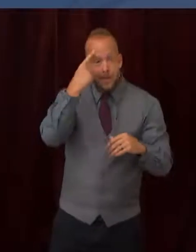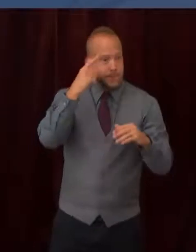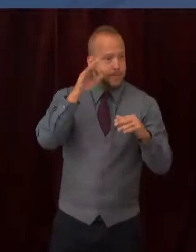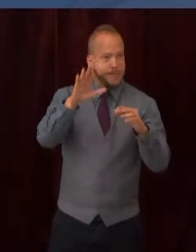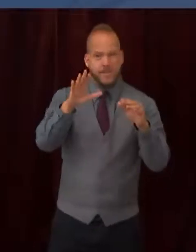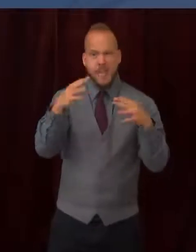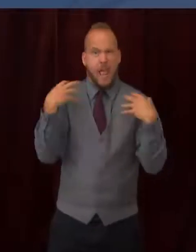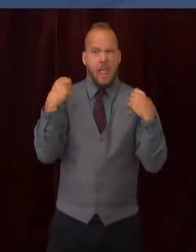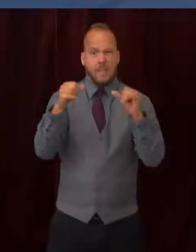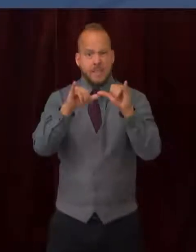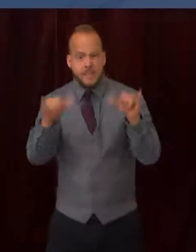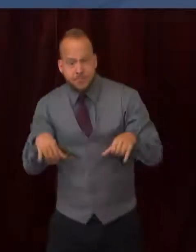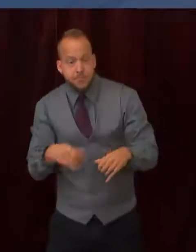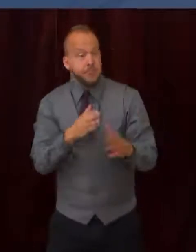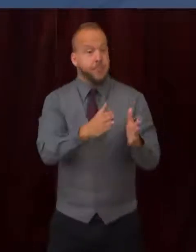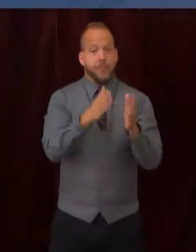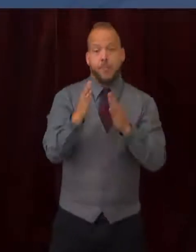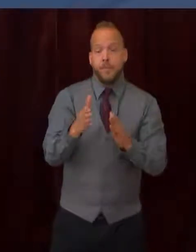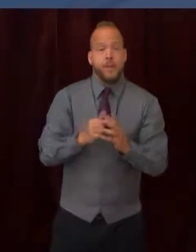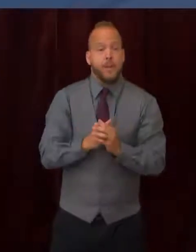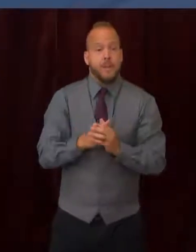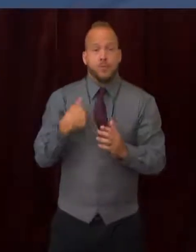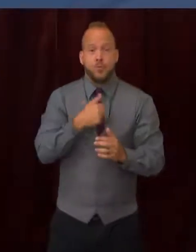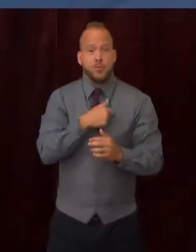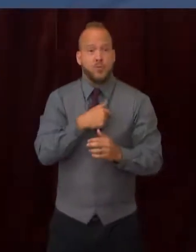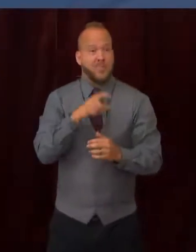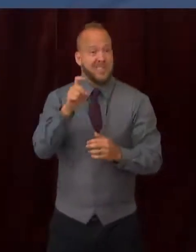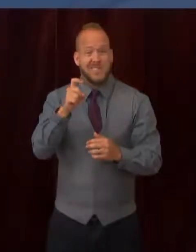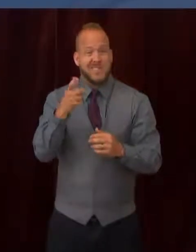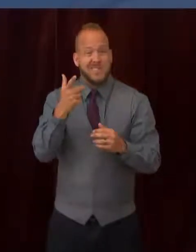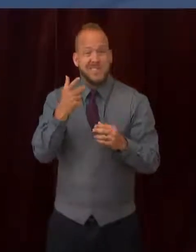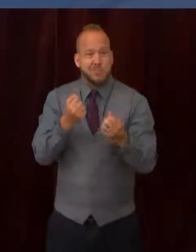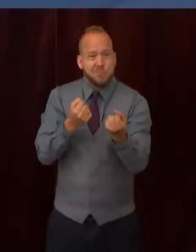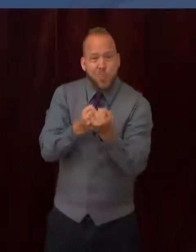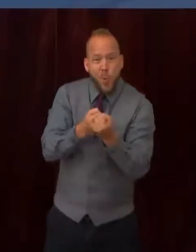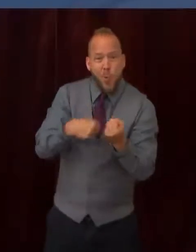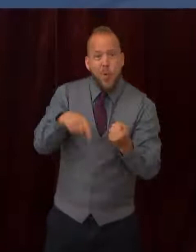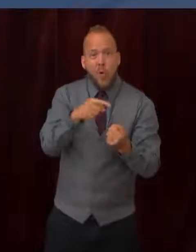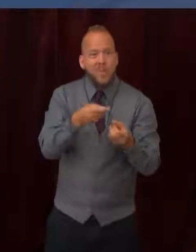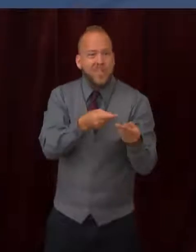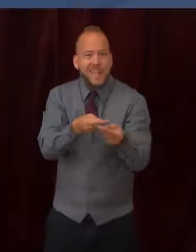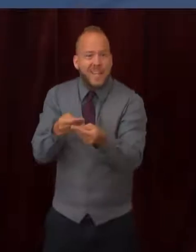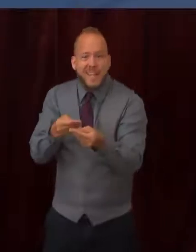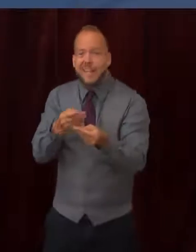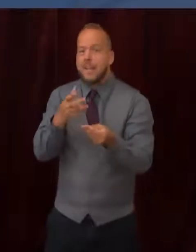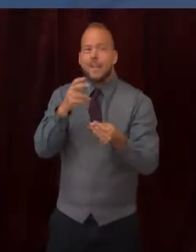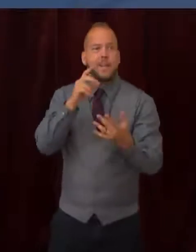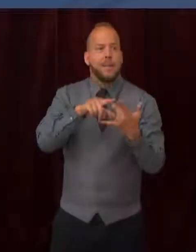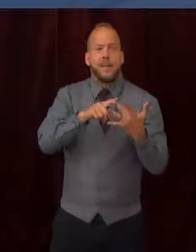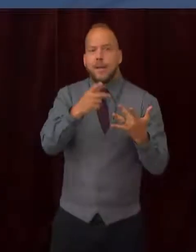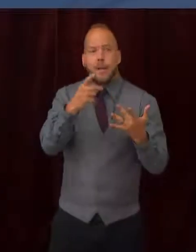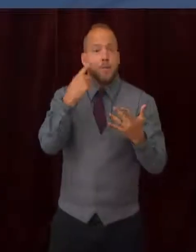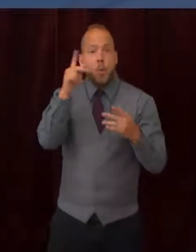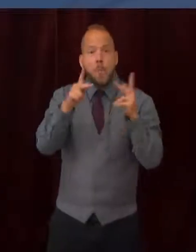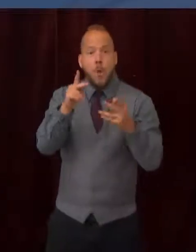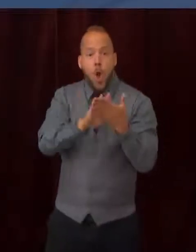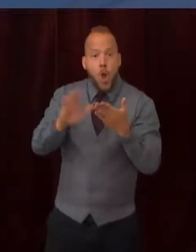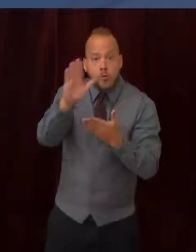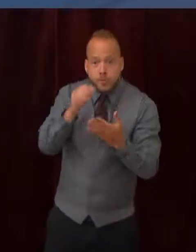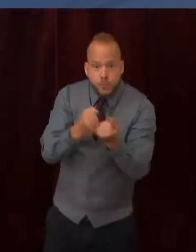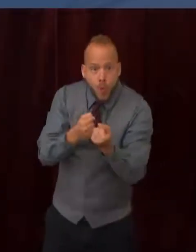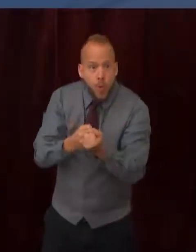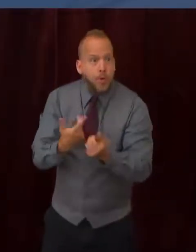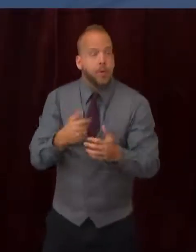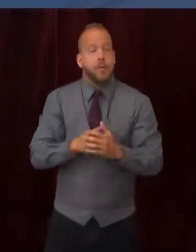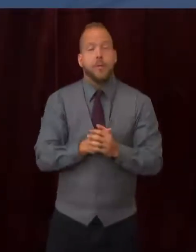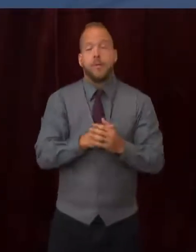finance college education. All of these things are going to be something consistent with whenever we get the legislature back into session. So